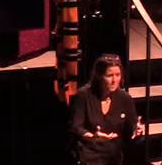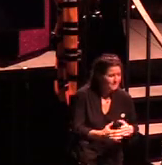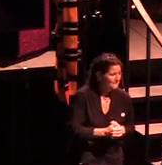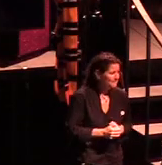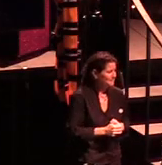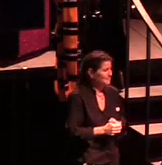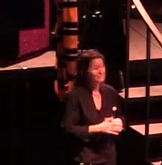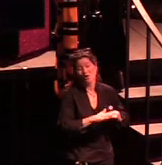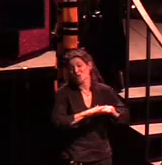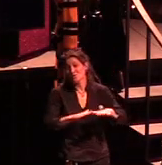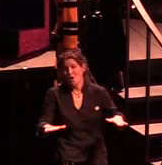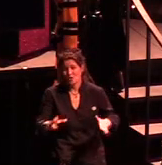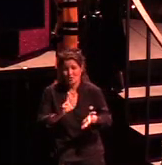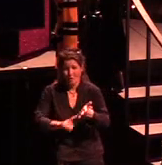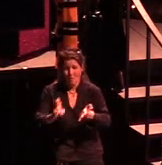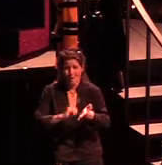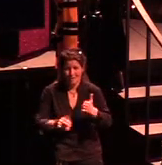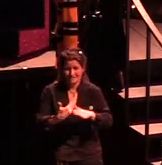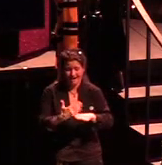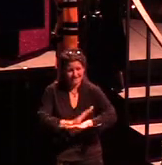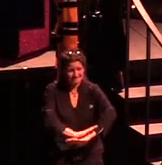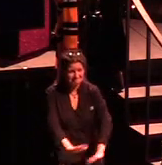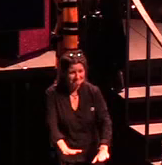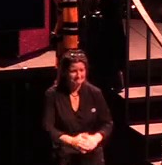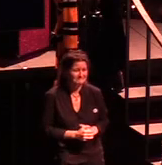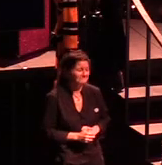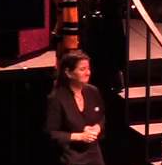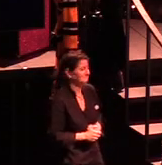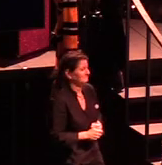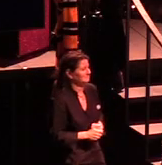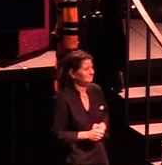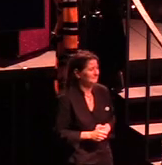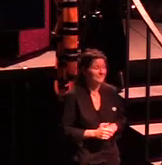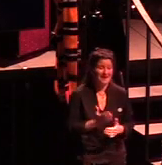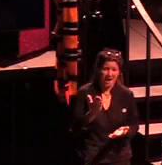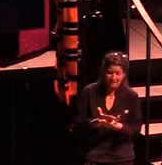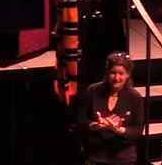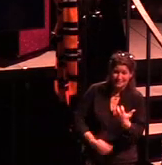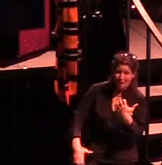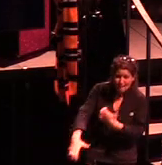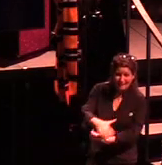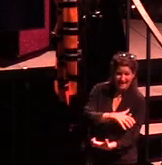not an ordinary task it's very complicated